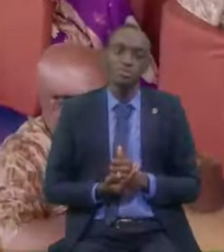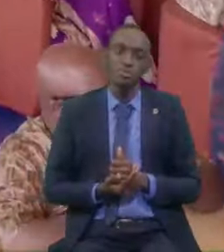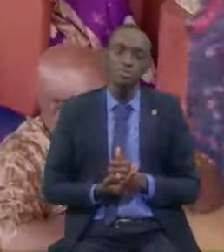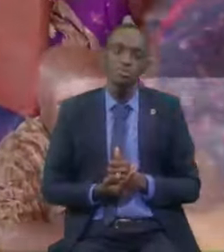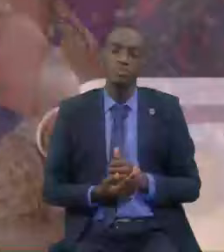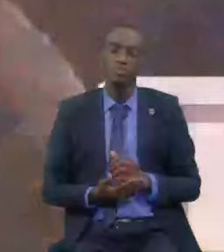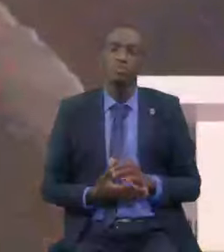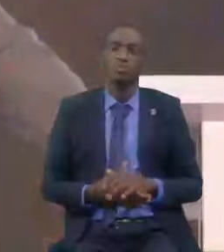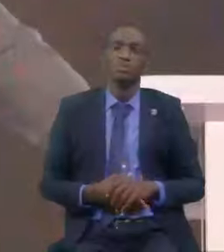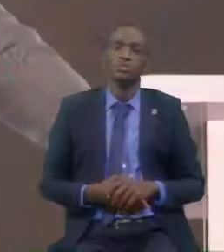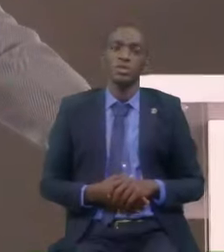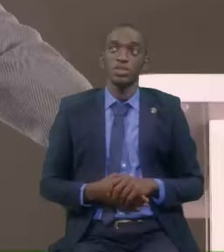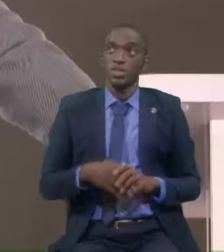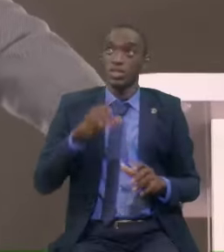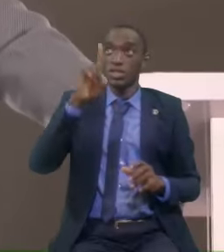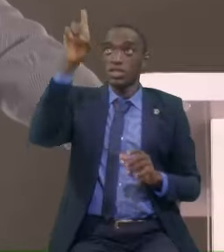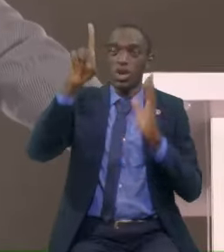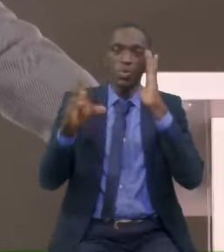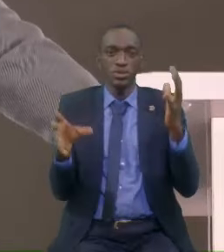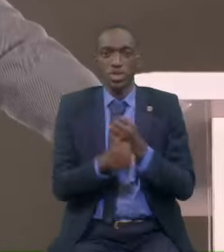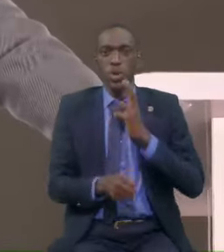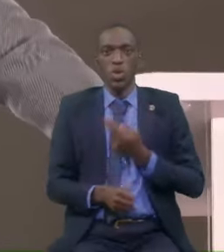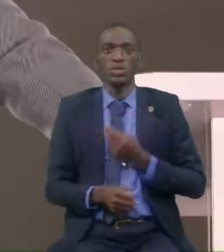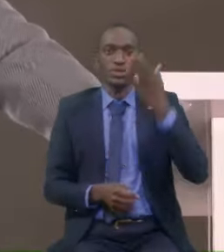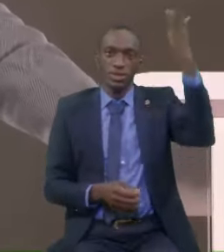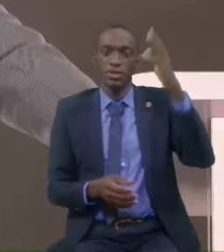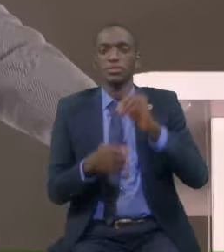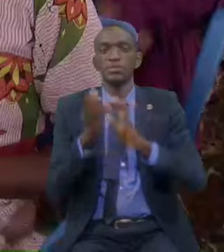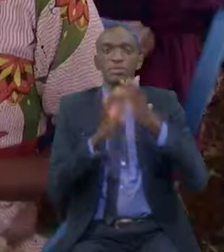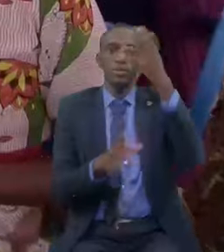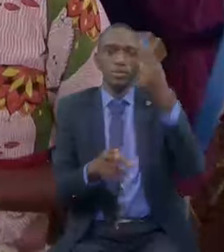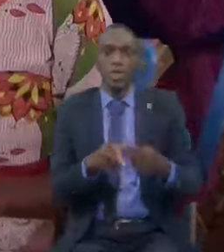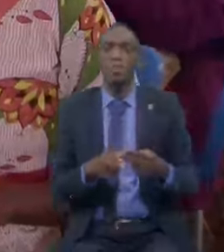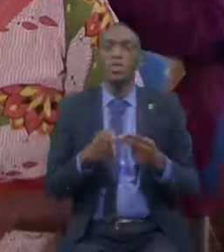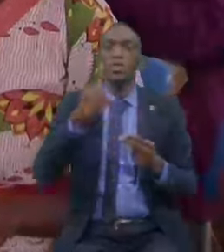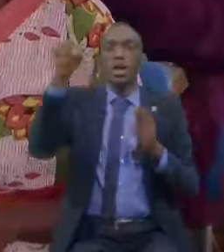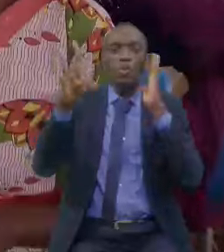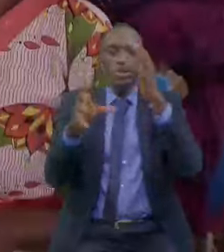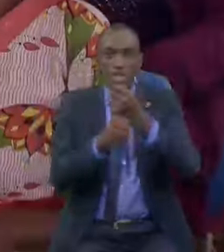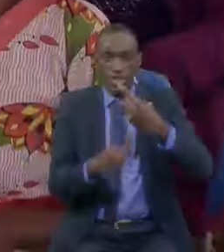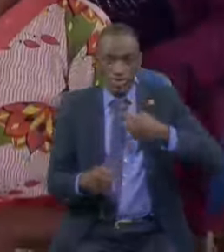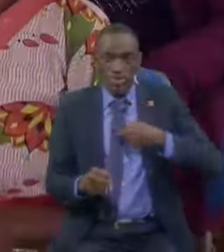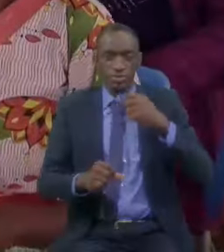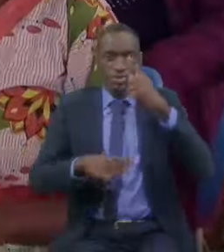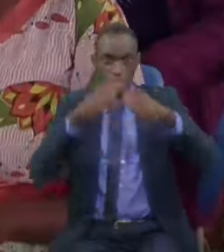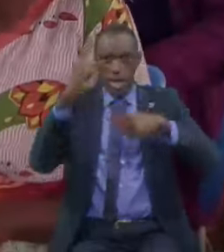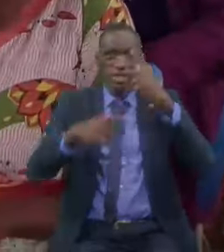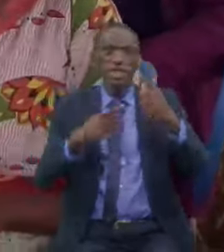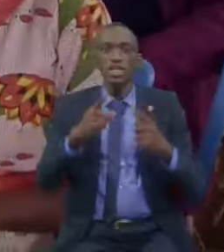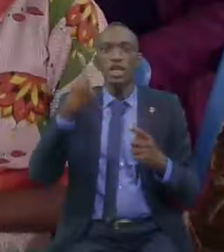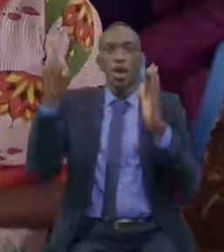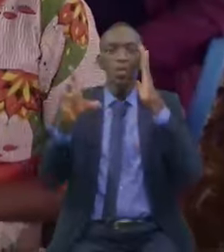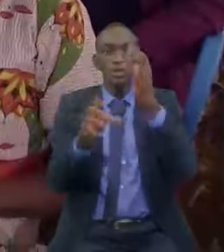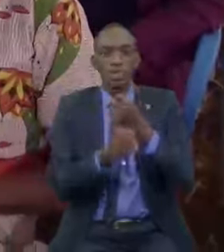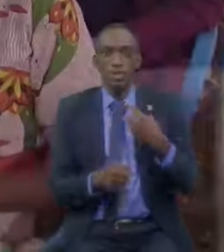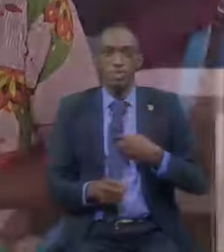You will take us there. Amen. You will take me there. Amen. F is the